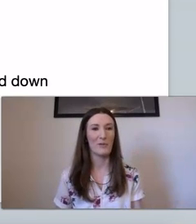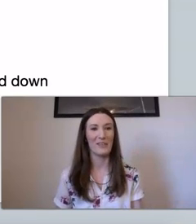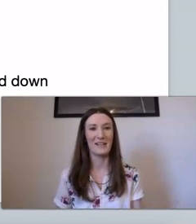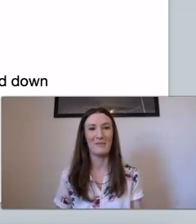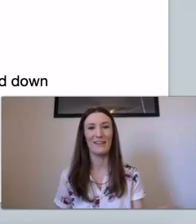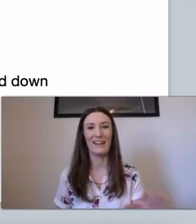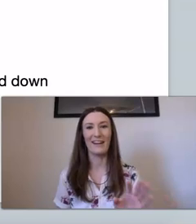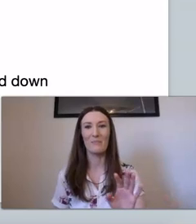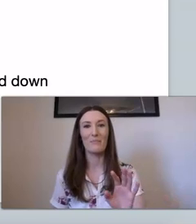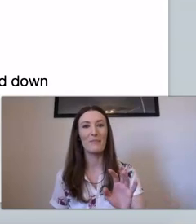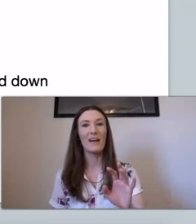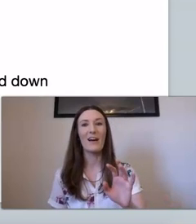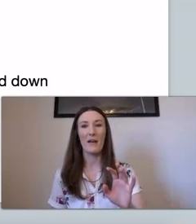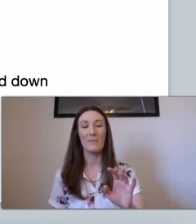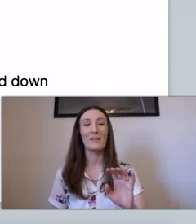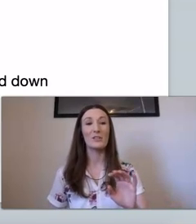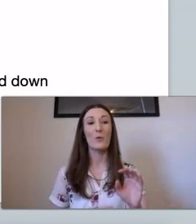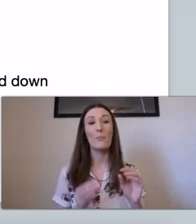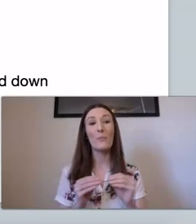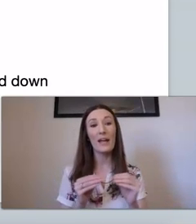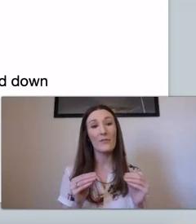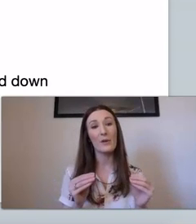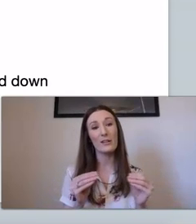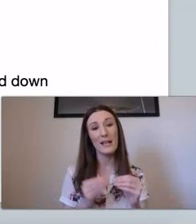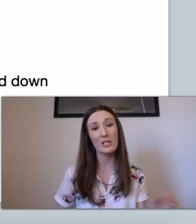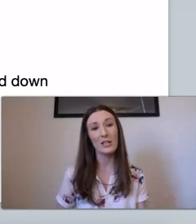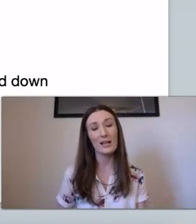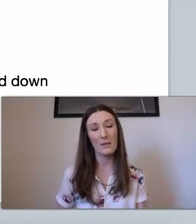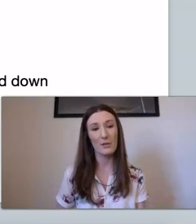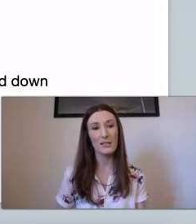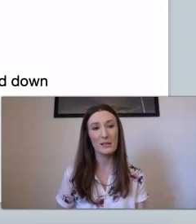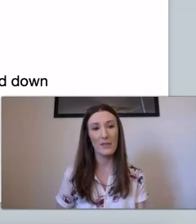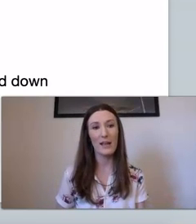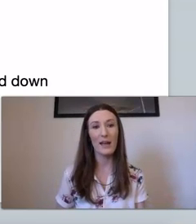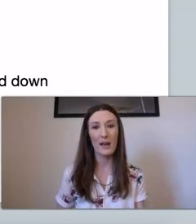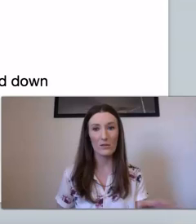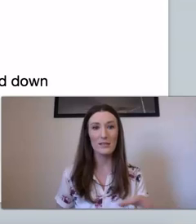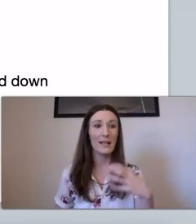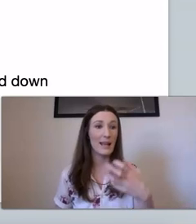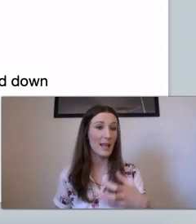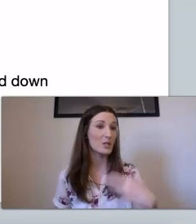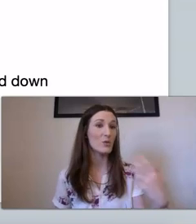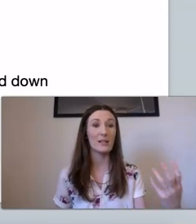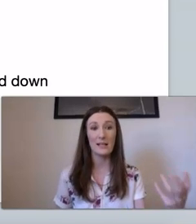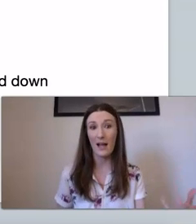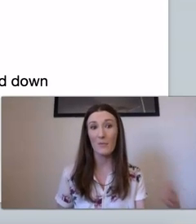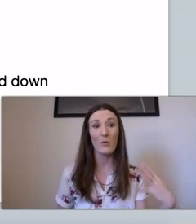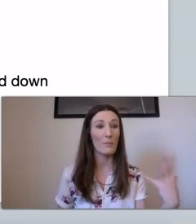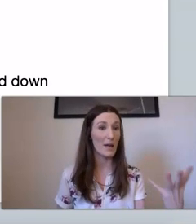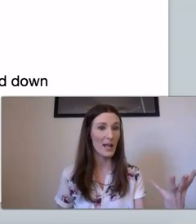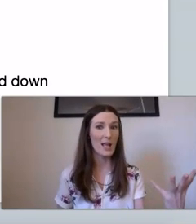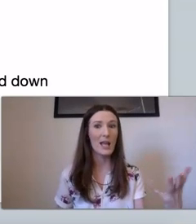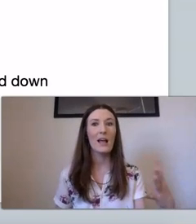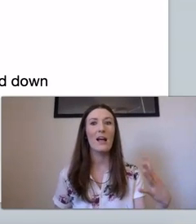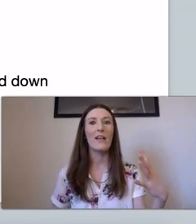going to trip on the table again. Okay, so, but if we are attaching that number to something else, like an age or a time